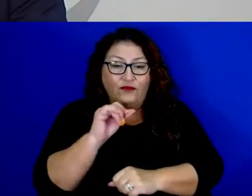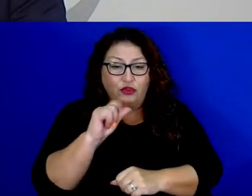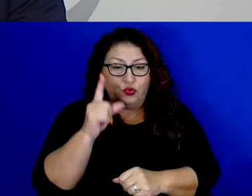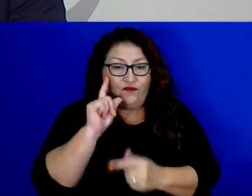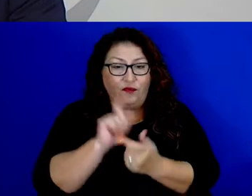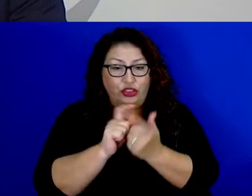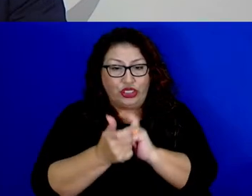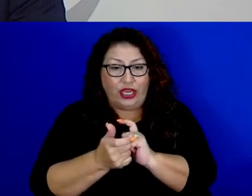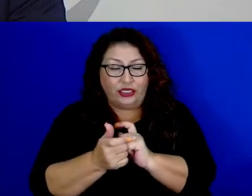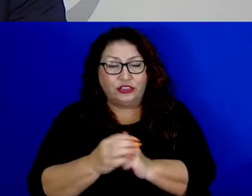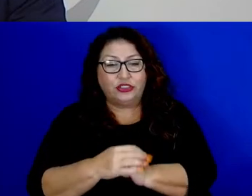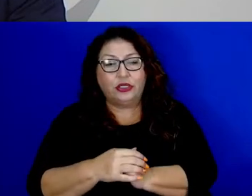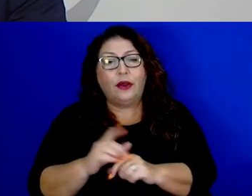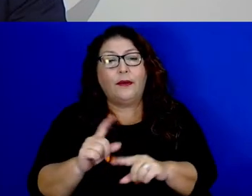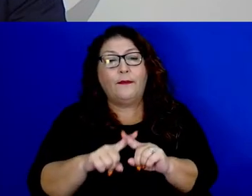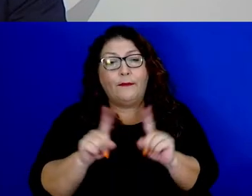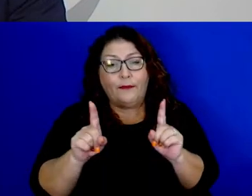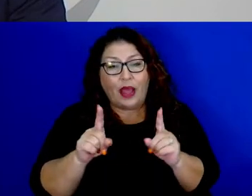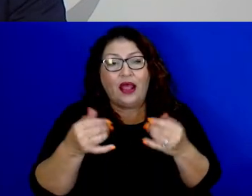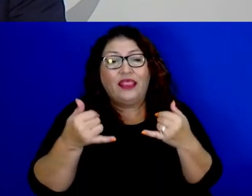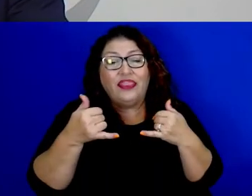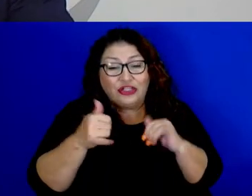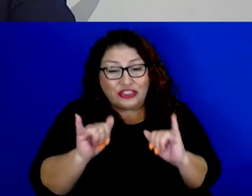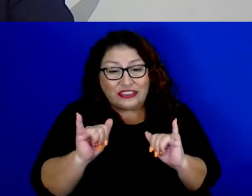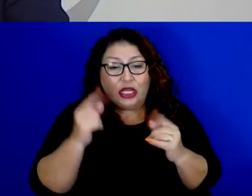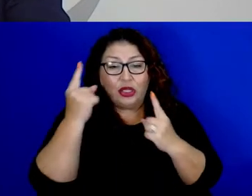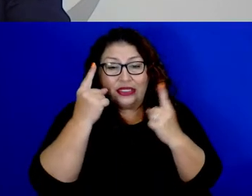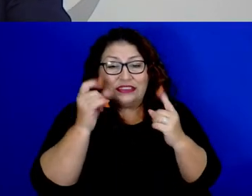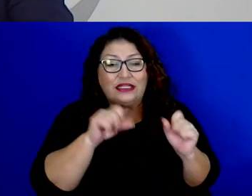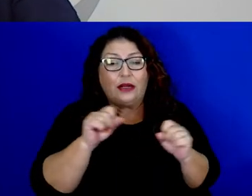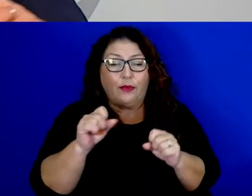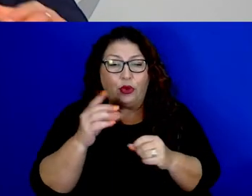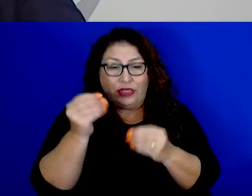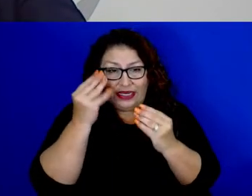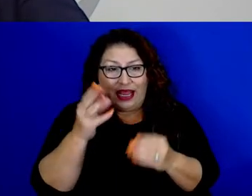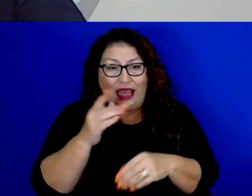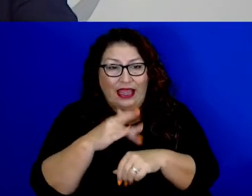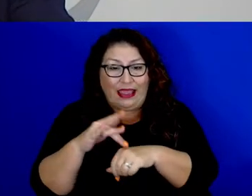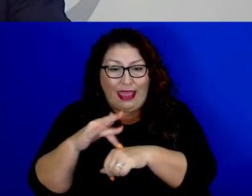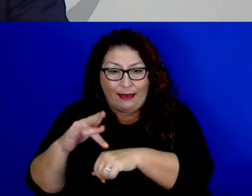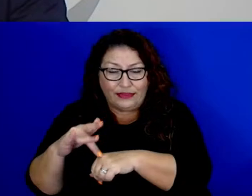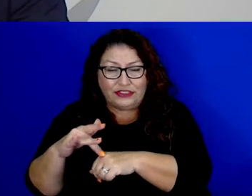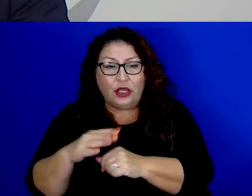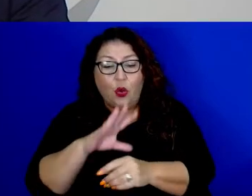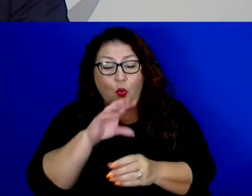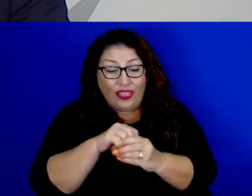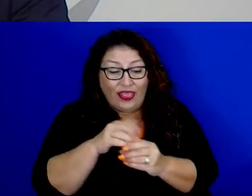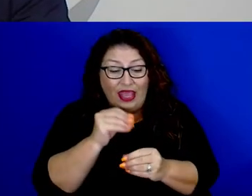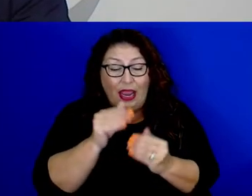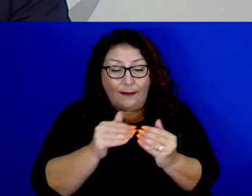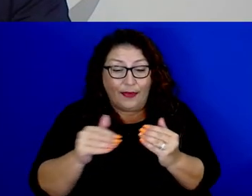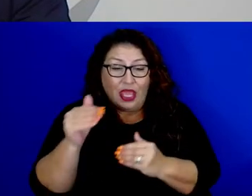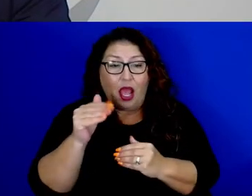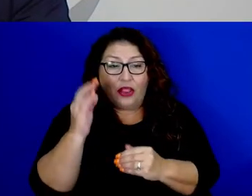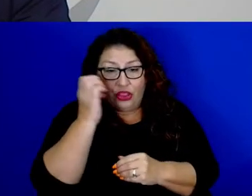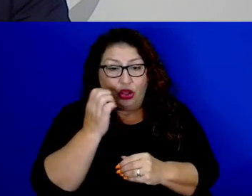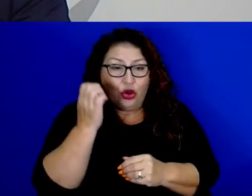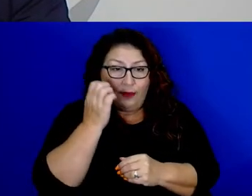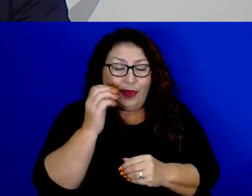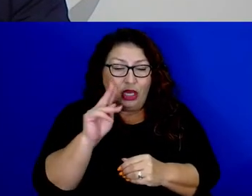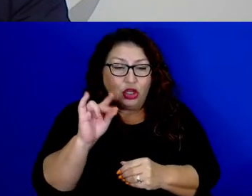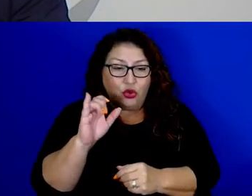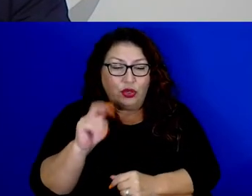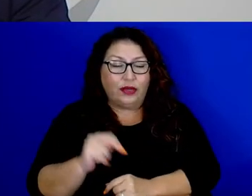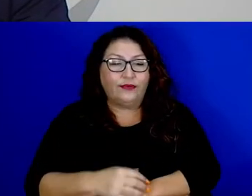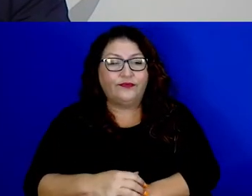there are still considerable data gaps within and beyond the European Union. For the simple